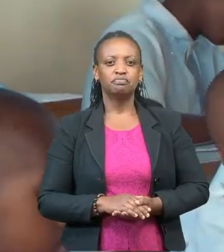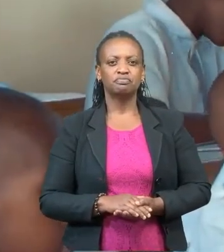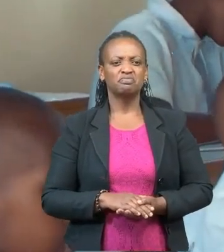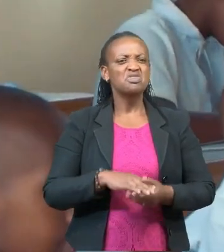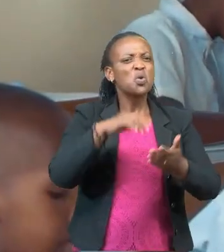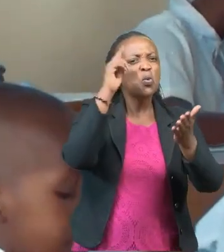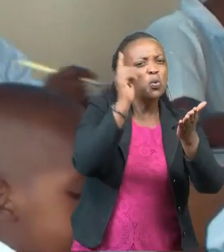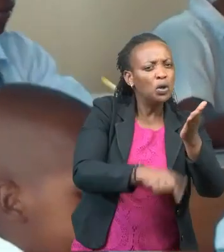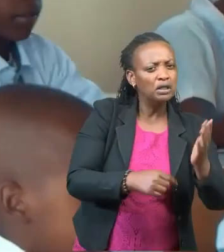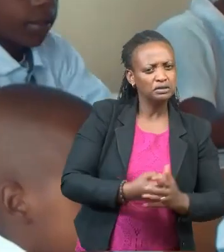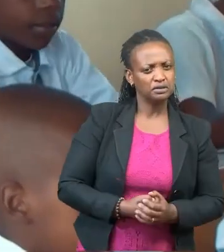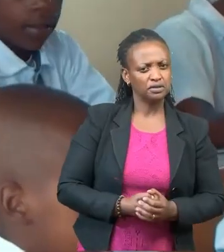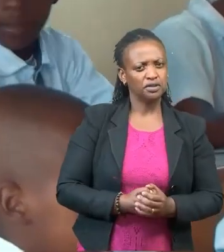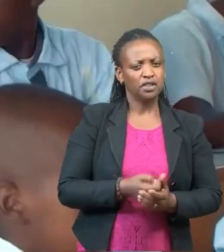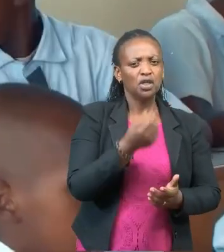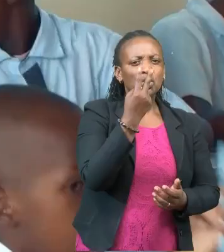What?